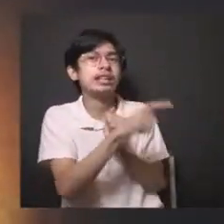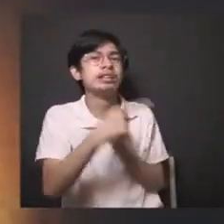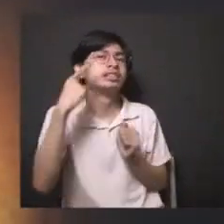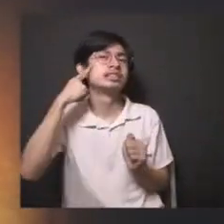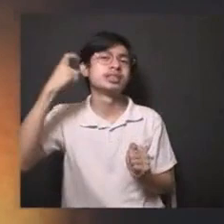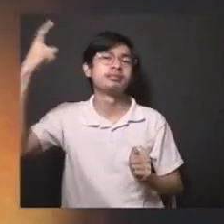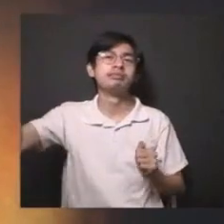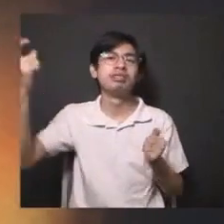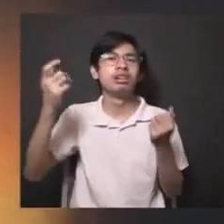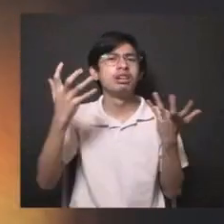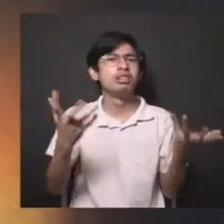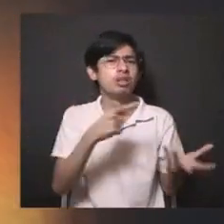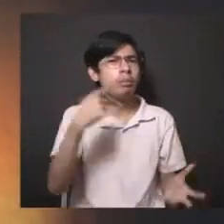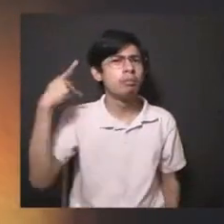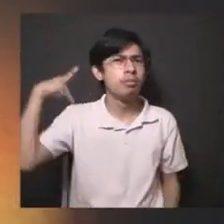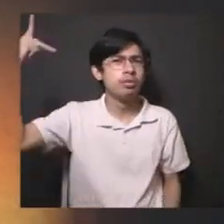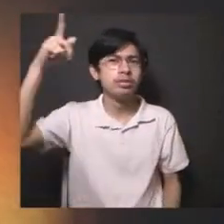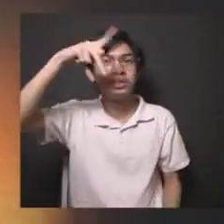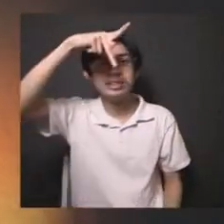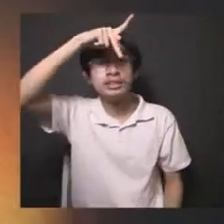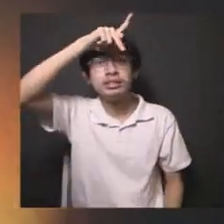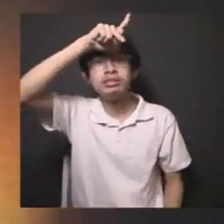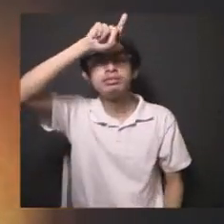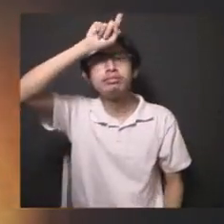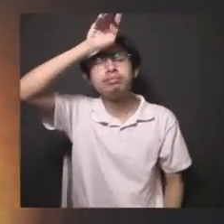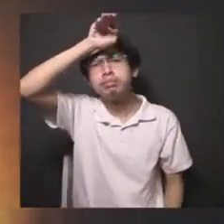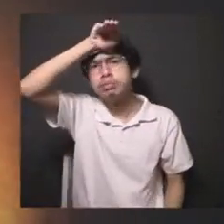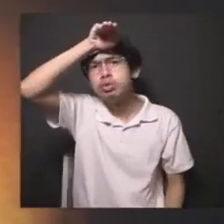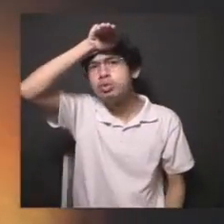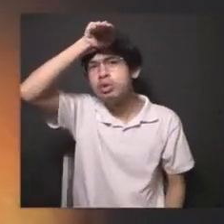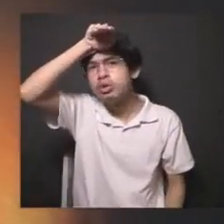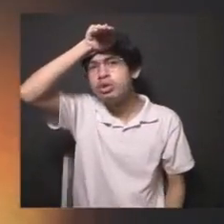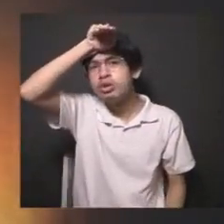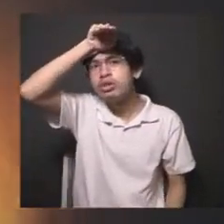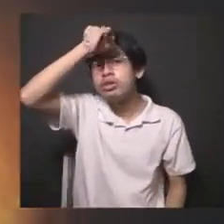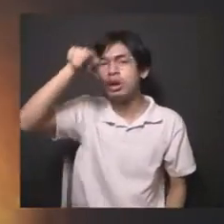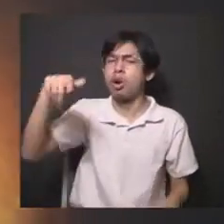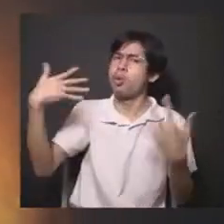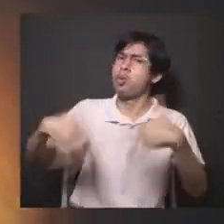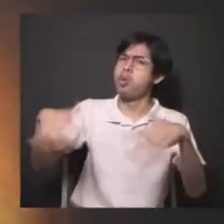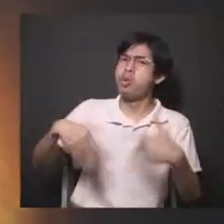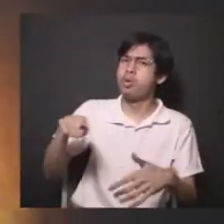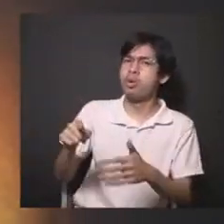in verse 40, the master, the Pharaoh, says to